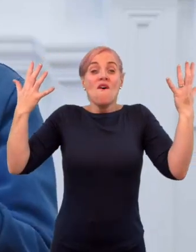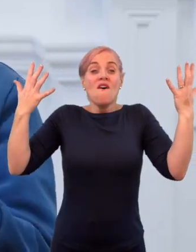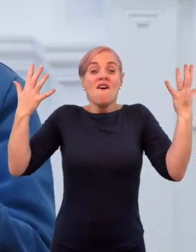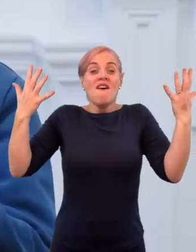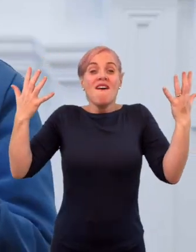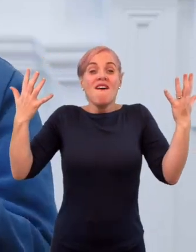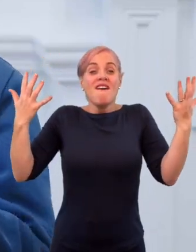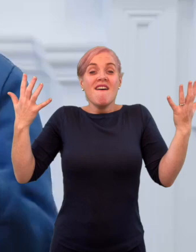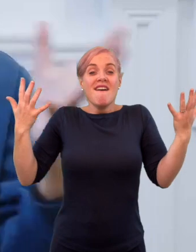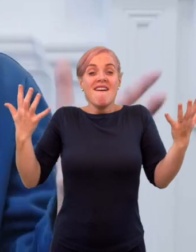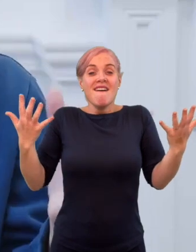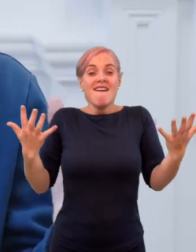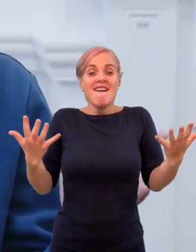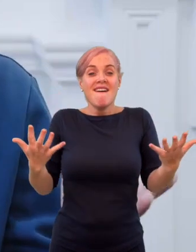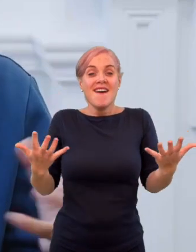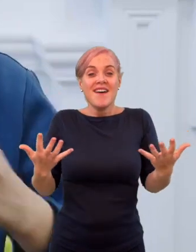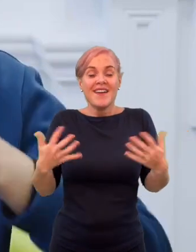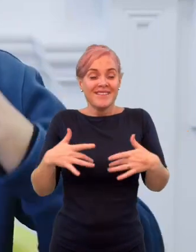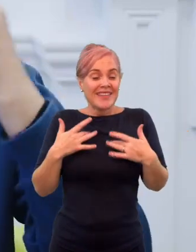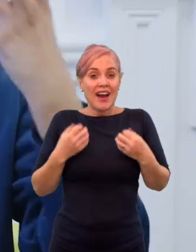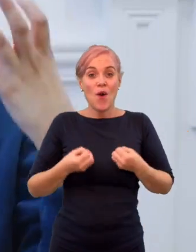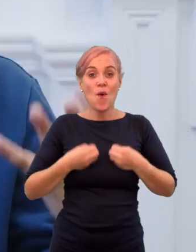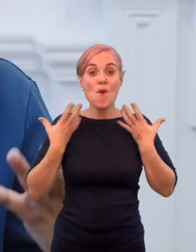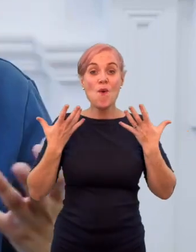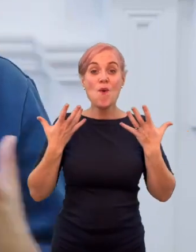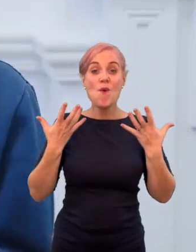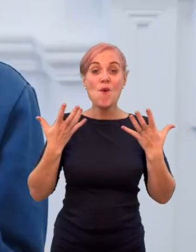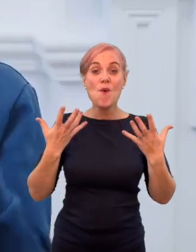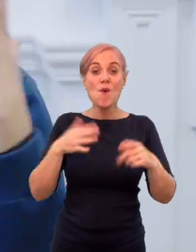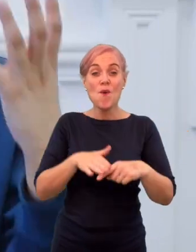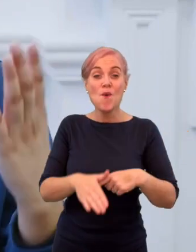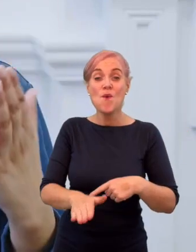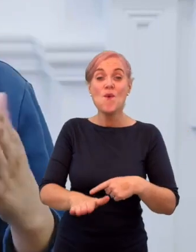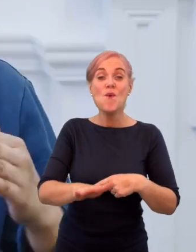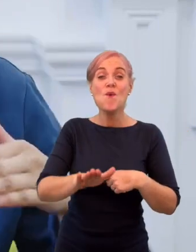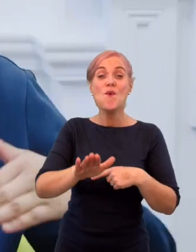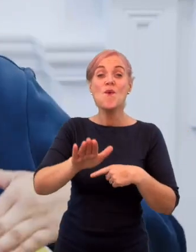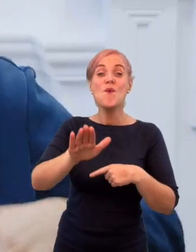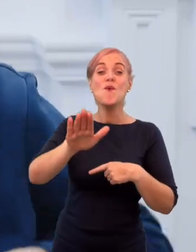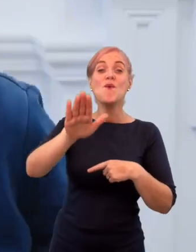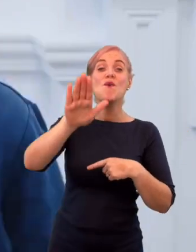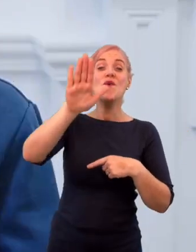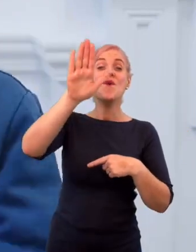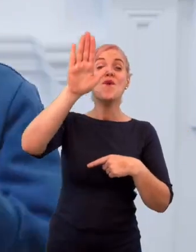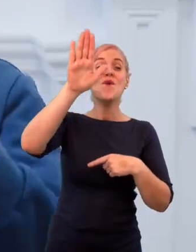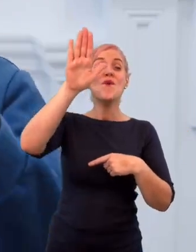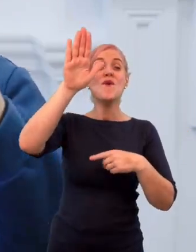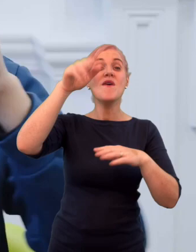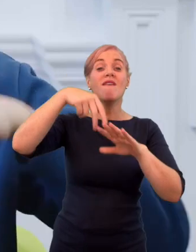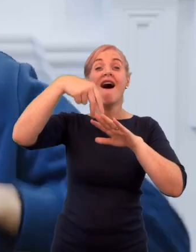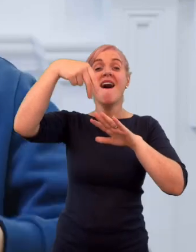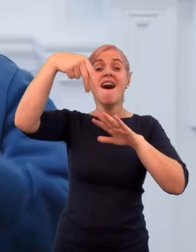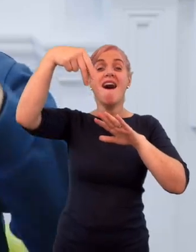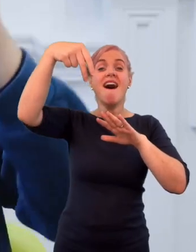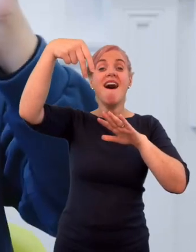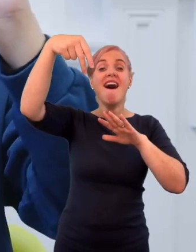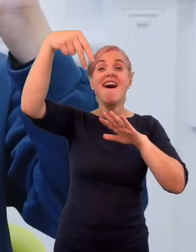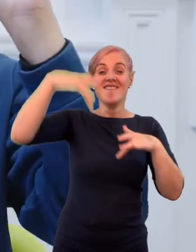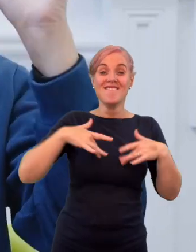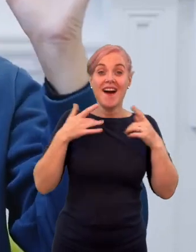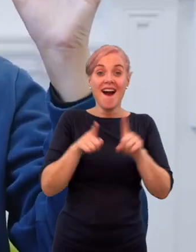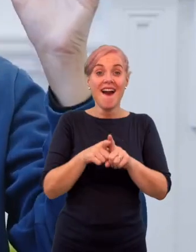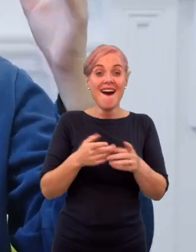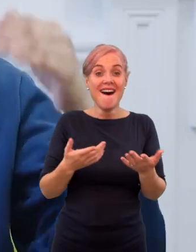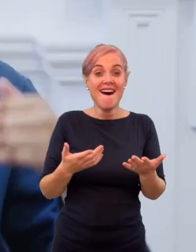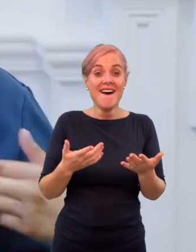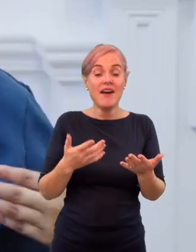to that firework, that feeling of elation, it's about going up that ramp and feeling like she's up